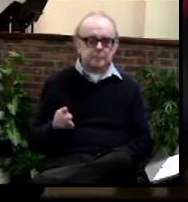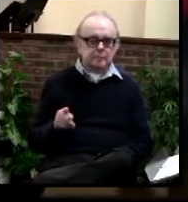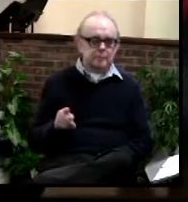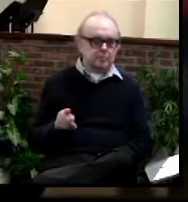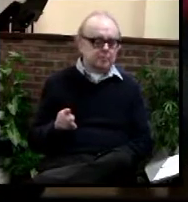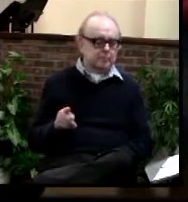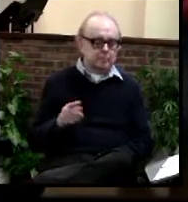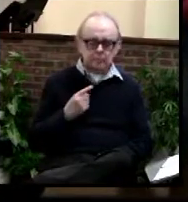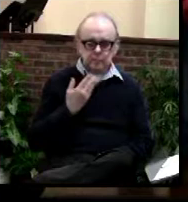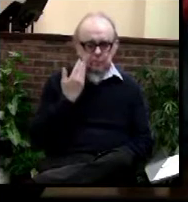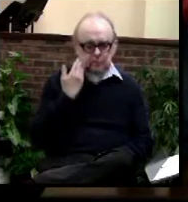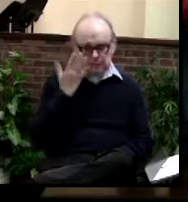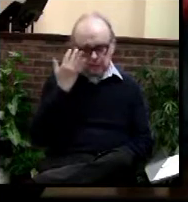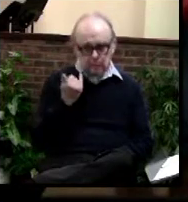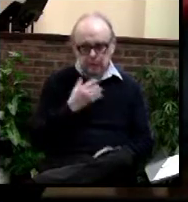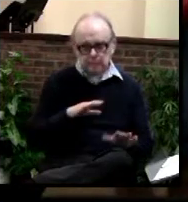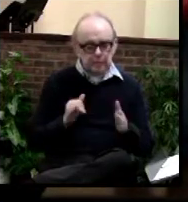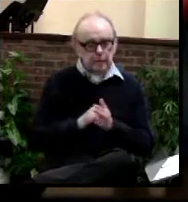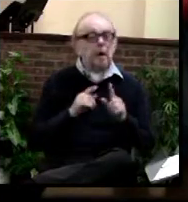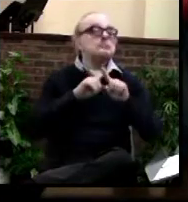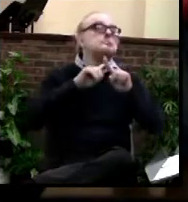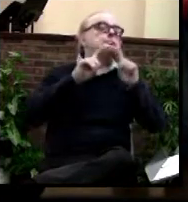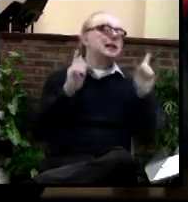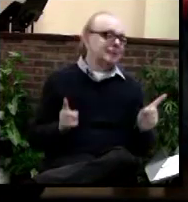I really don't know why I'm doing this, but